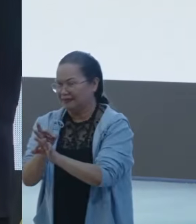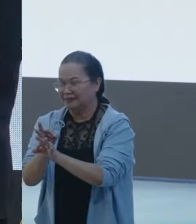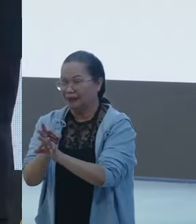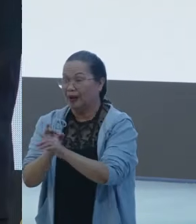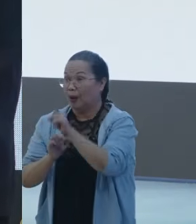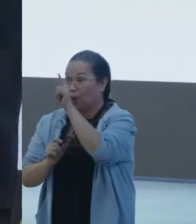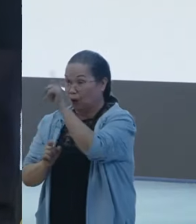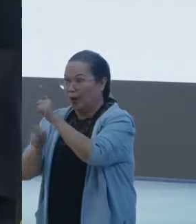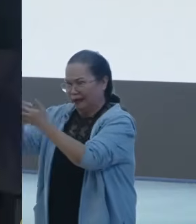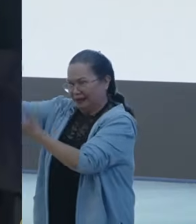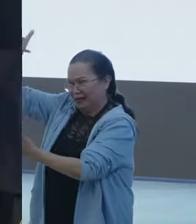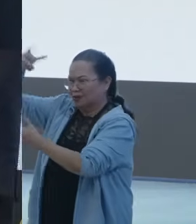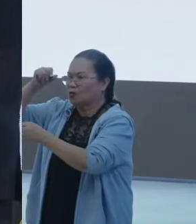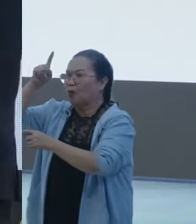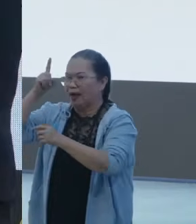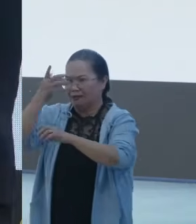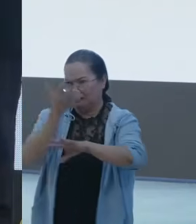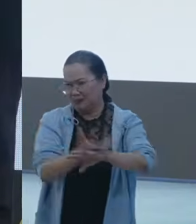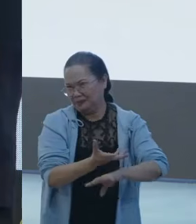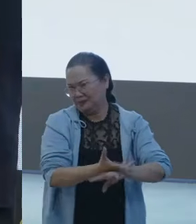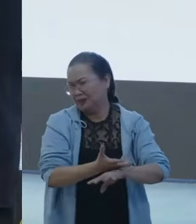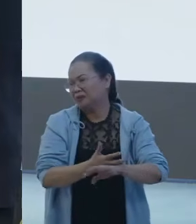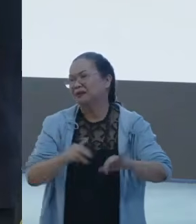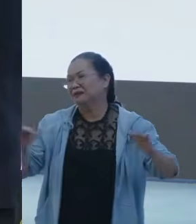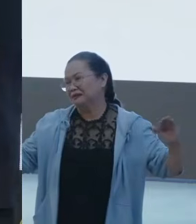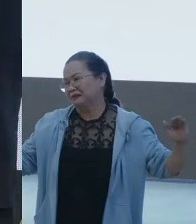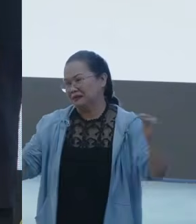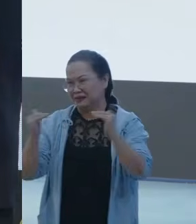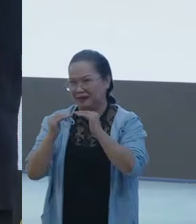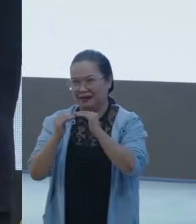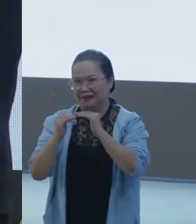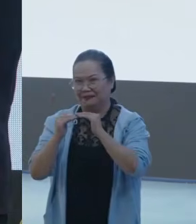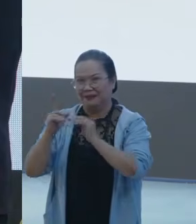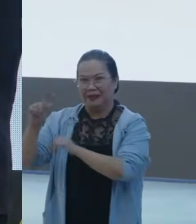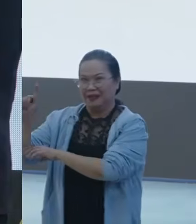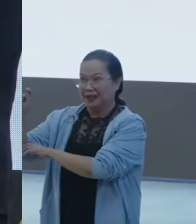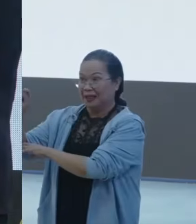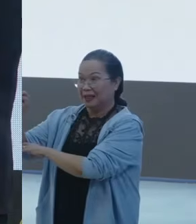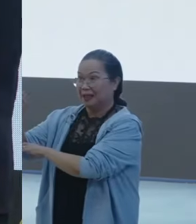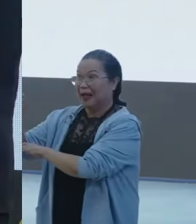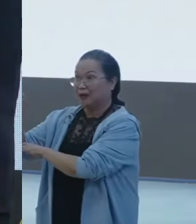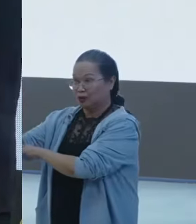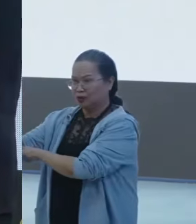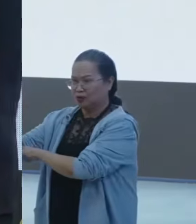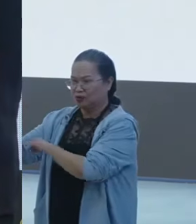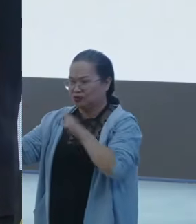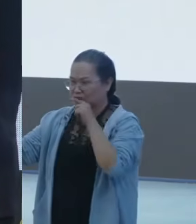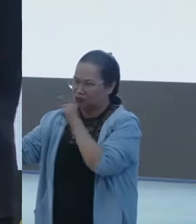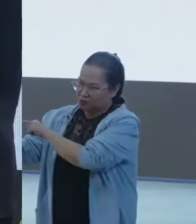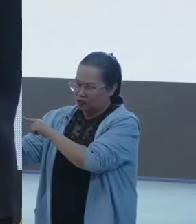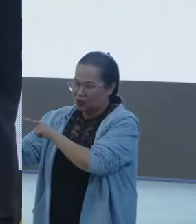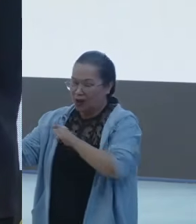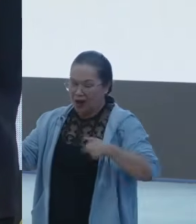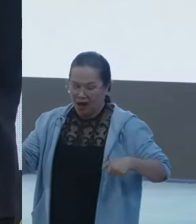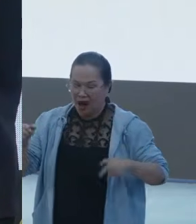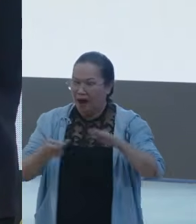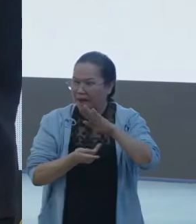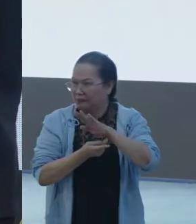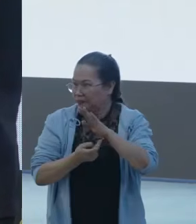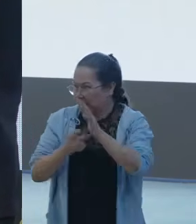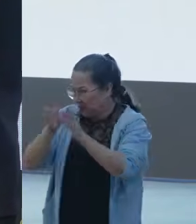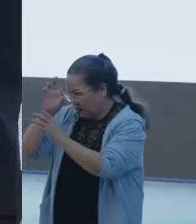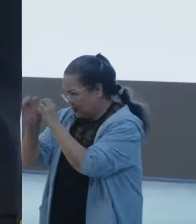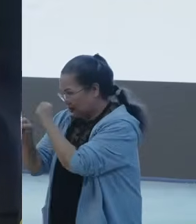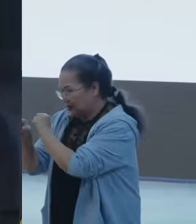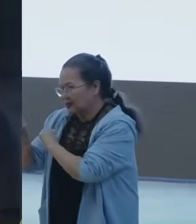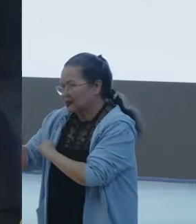Isang mapagkakatiwalaan na kamanggagawa ni Paul si Titus. 2 Corinthians 2:13, my spirit was not at rest because I did